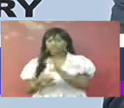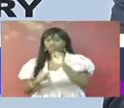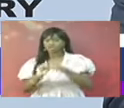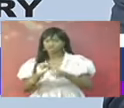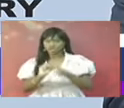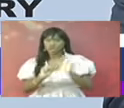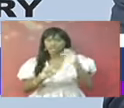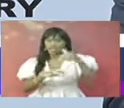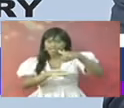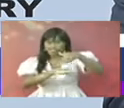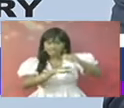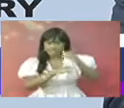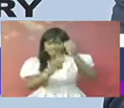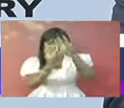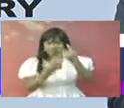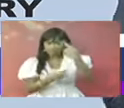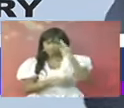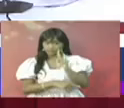to you if you wish.